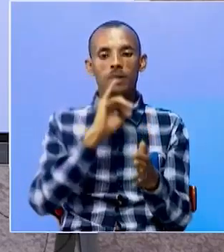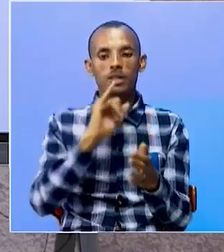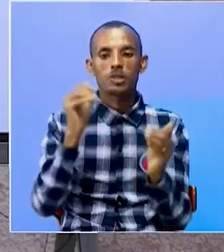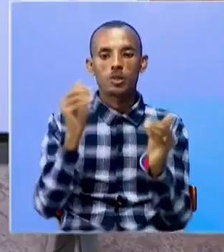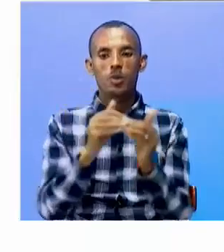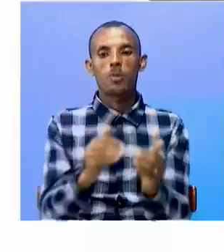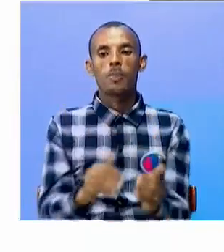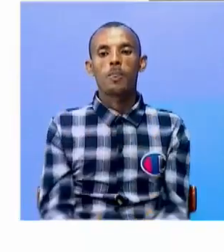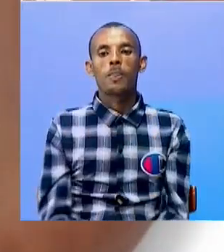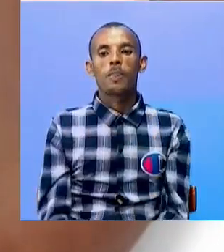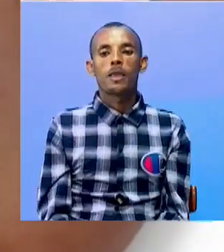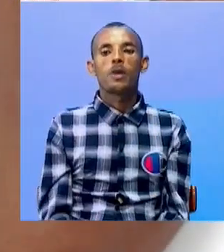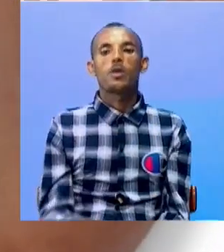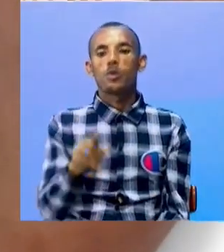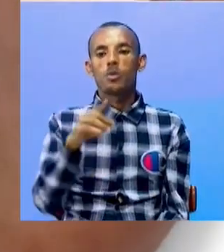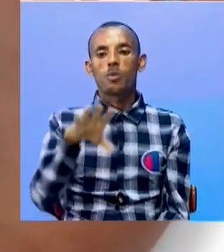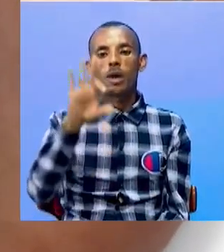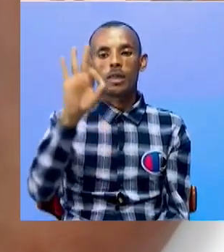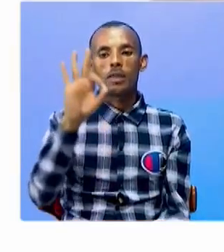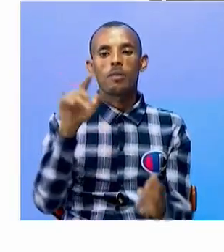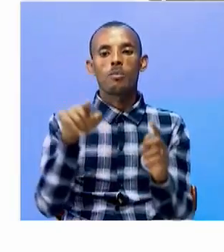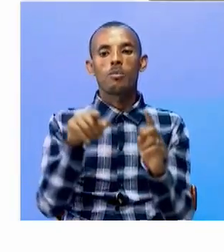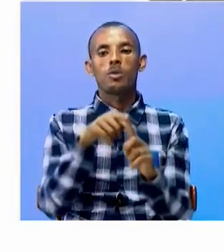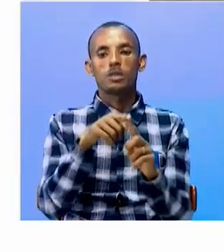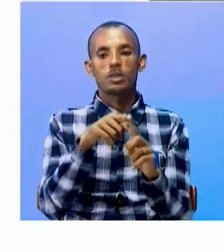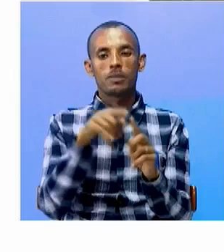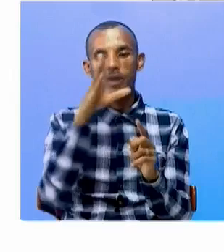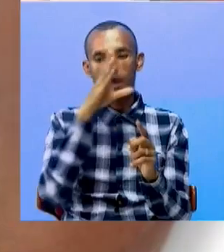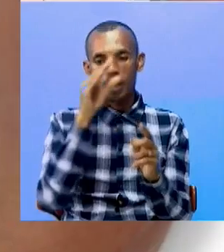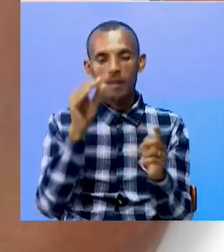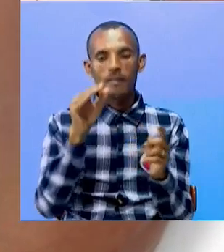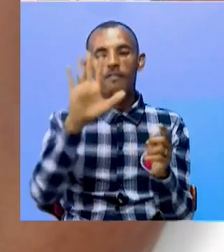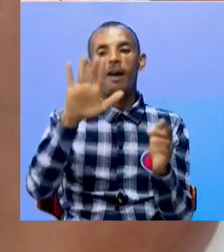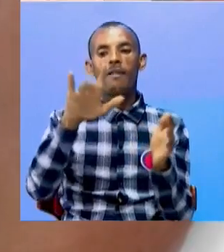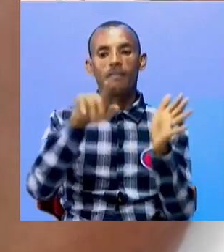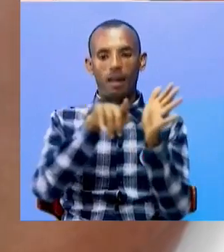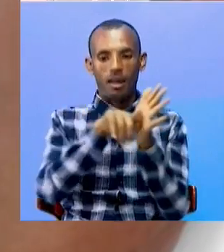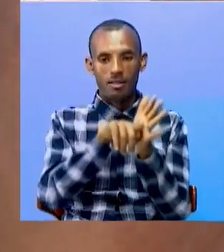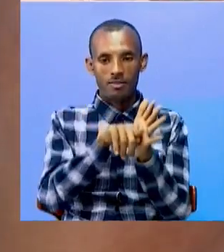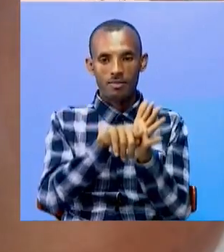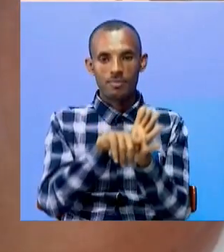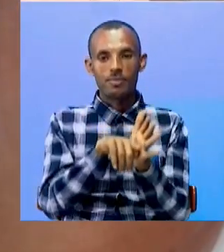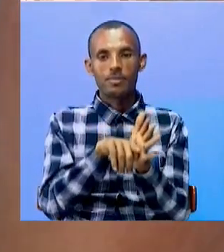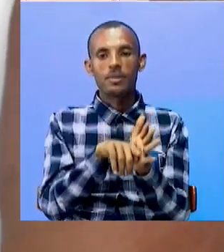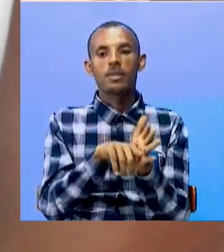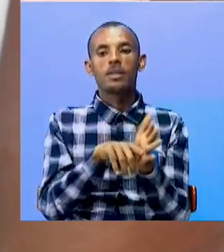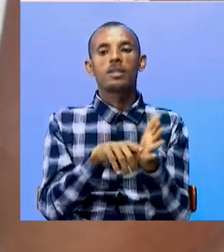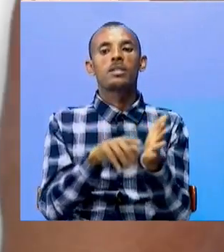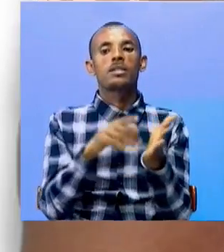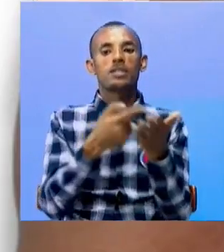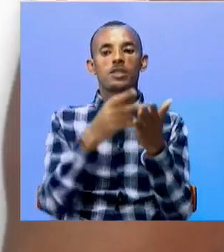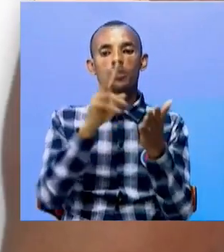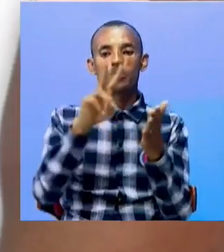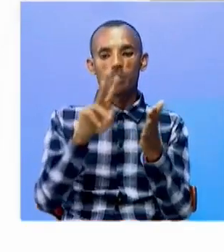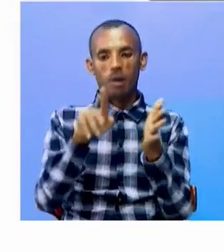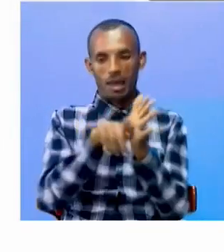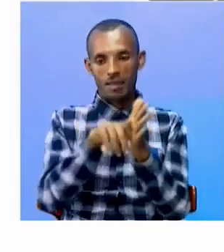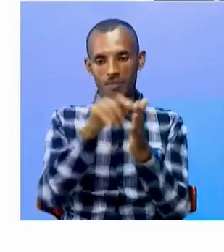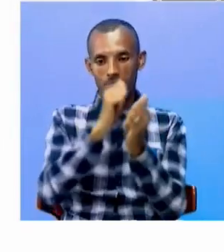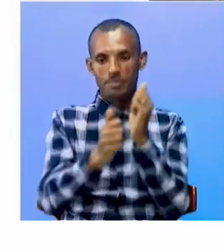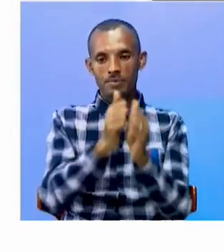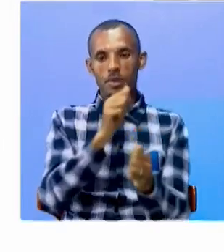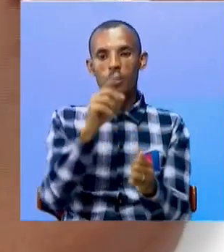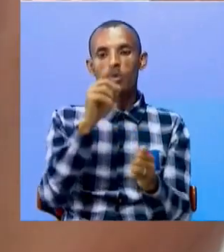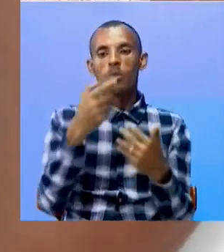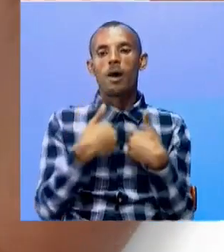You have 2 positives and you have 5 negatives. These 2 cancels out. You have